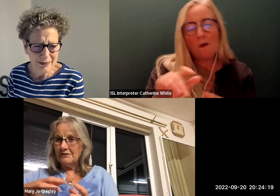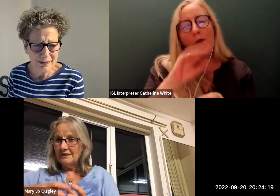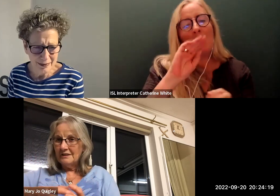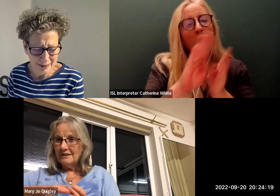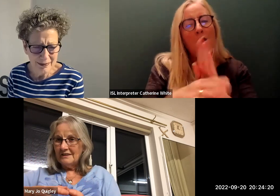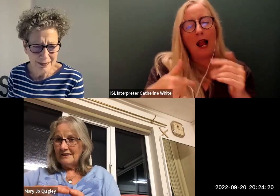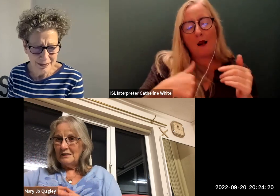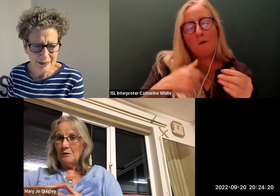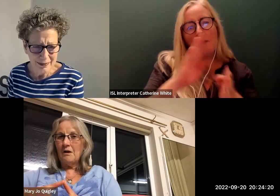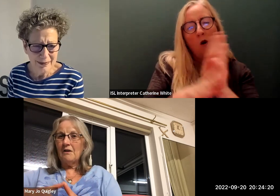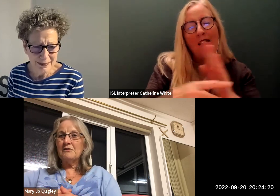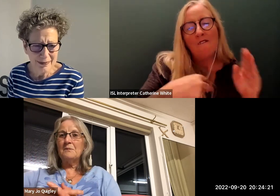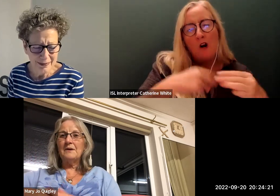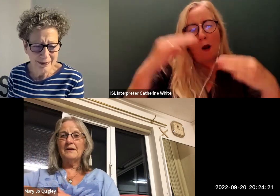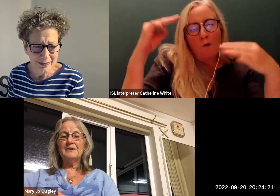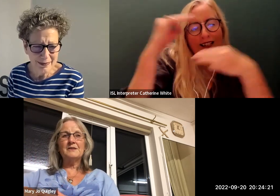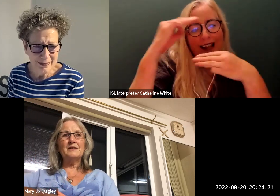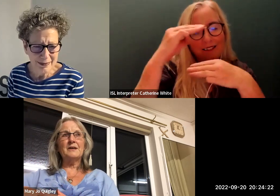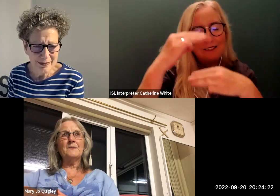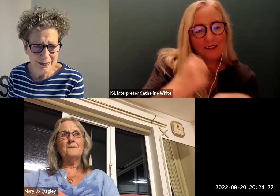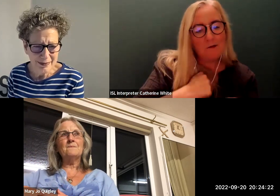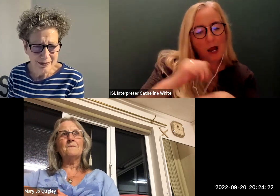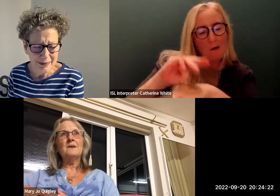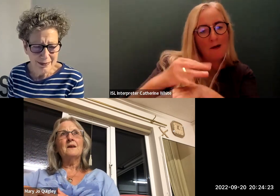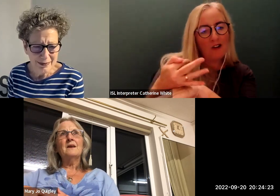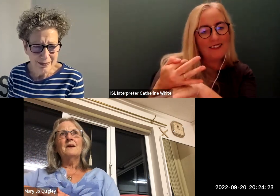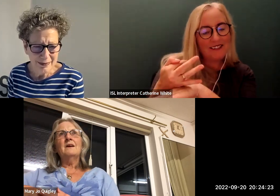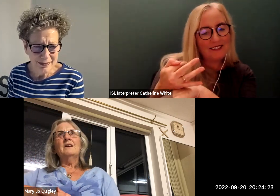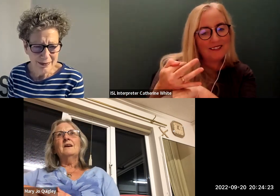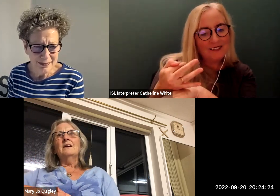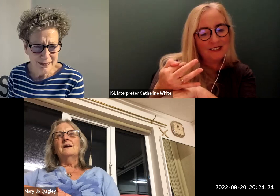protective, you know, of them. And